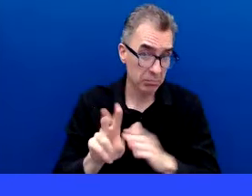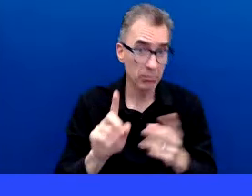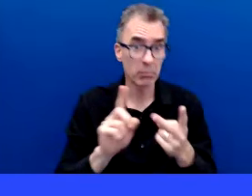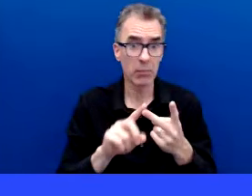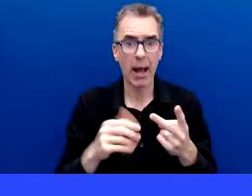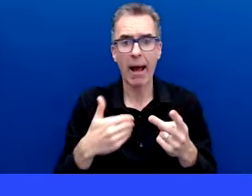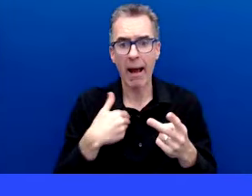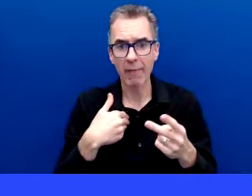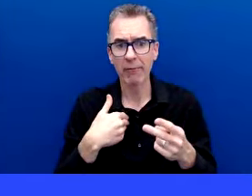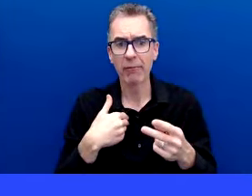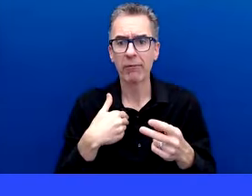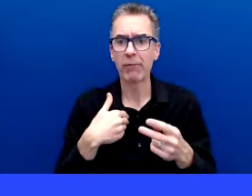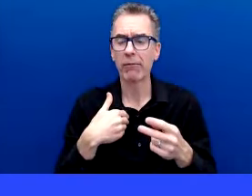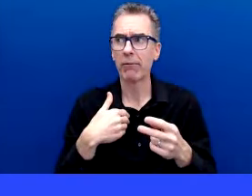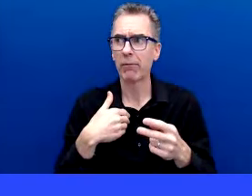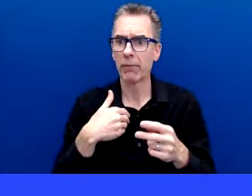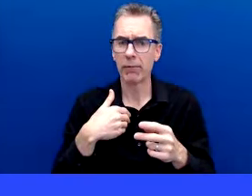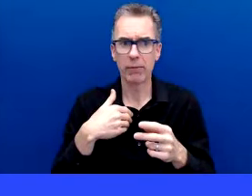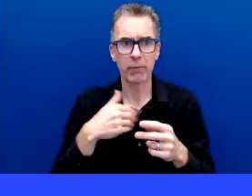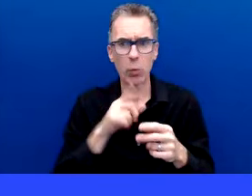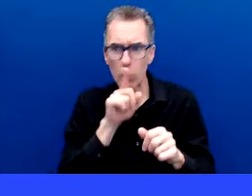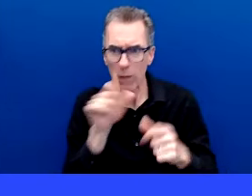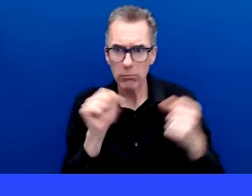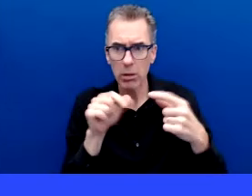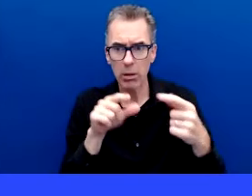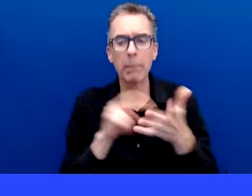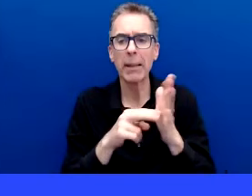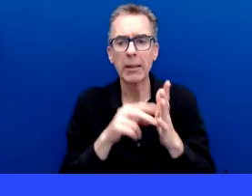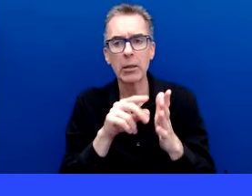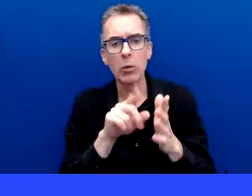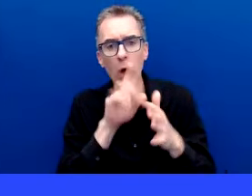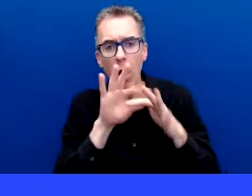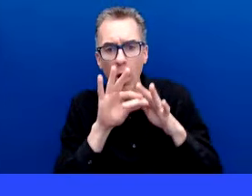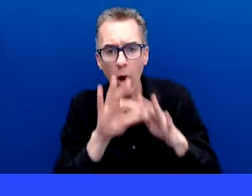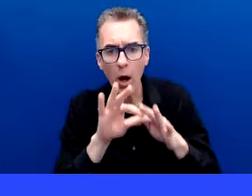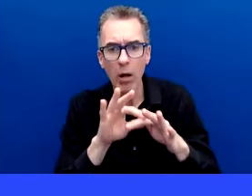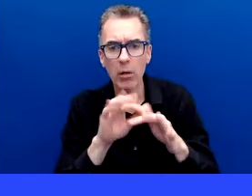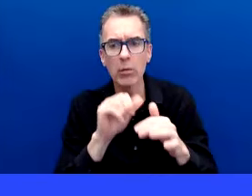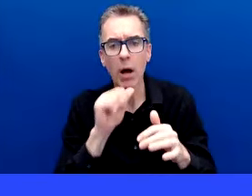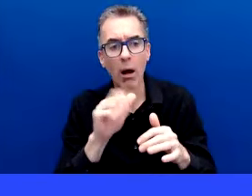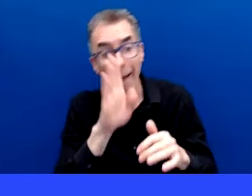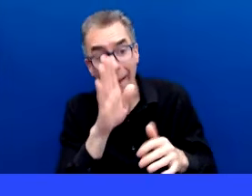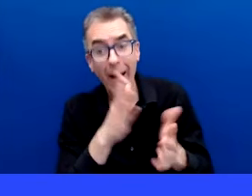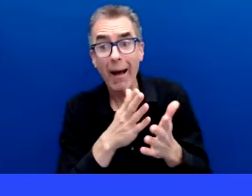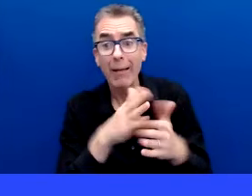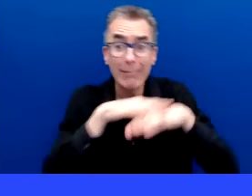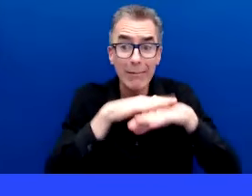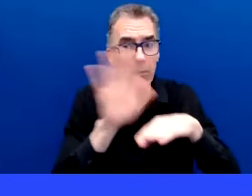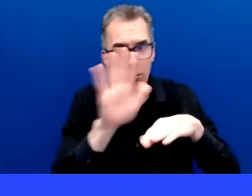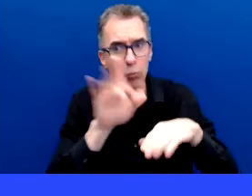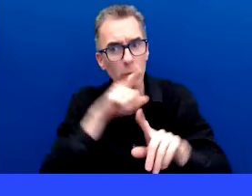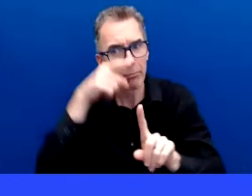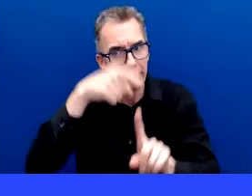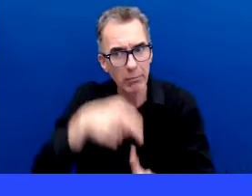substantive, which is focused on the course content, not just check-ins, and then it's instructor initiated. So let's